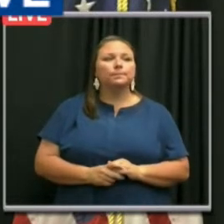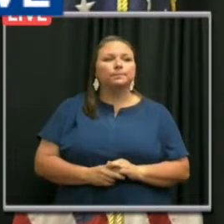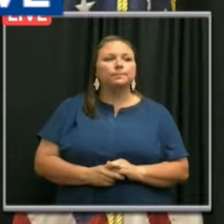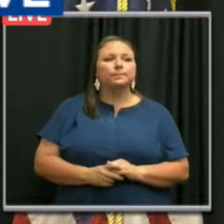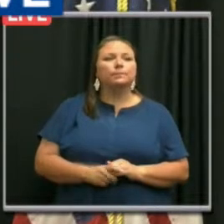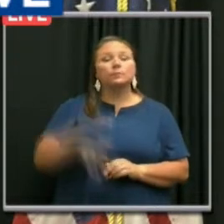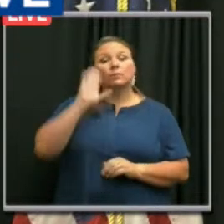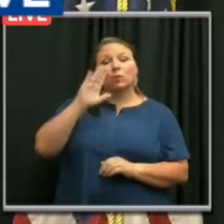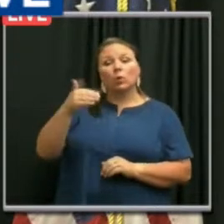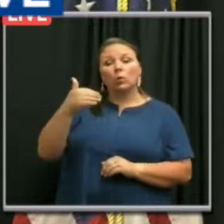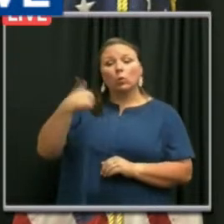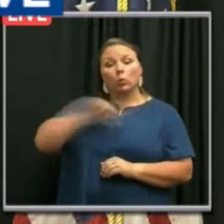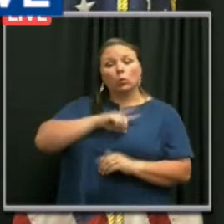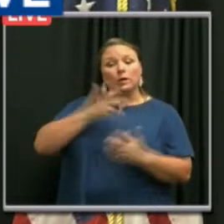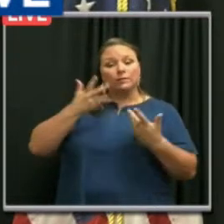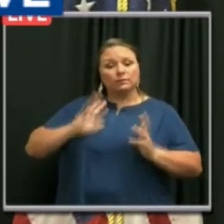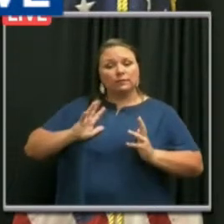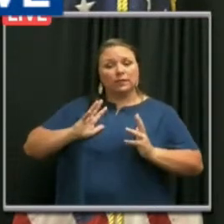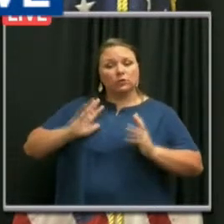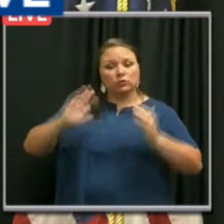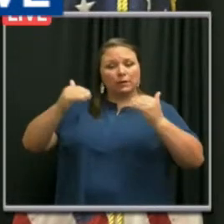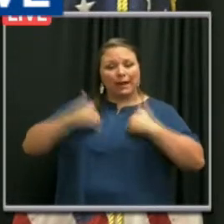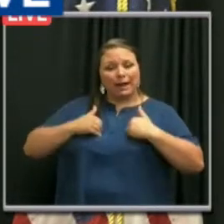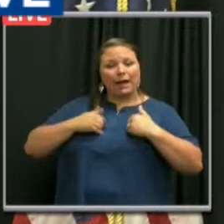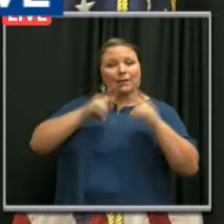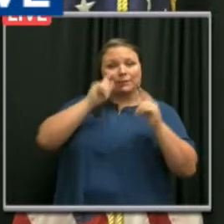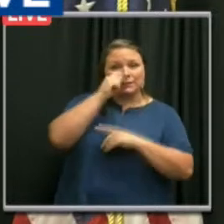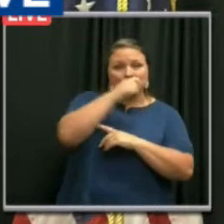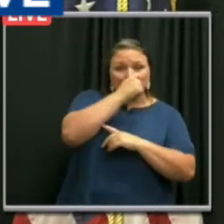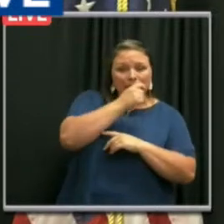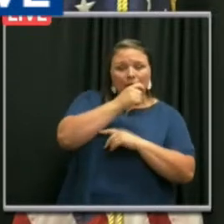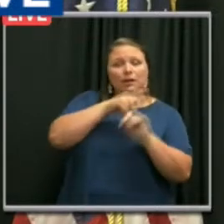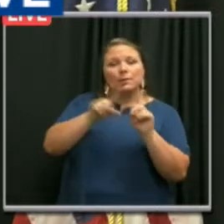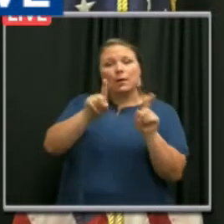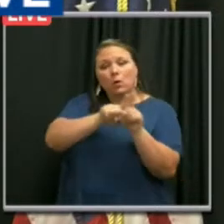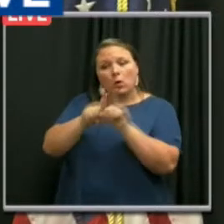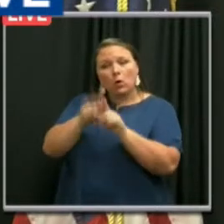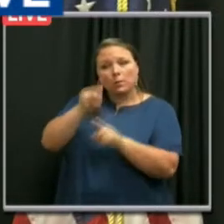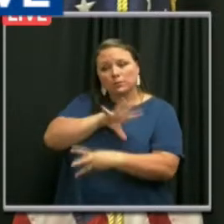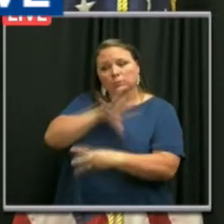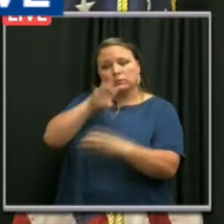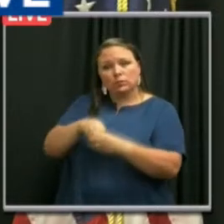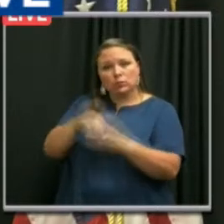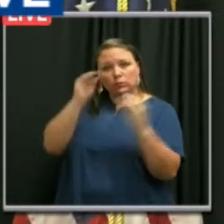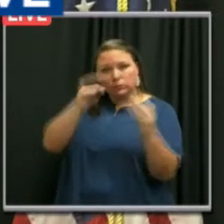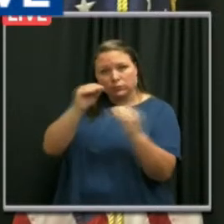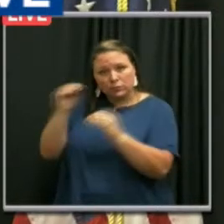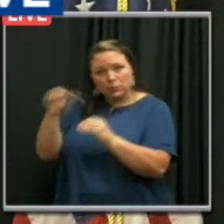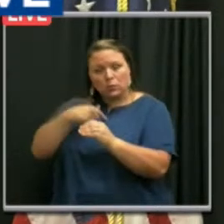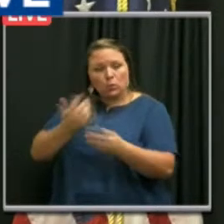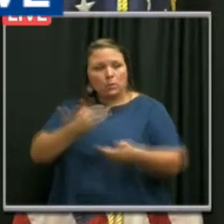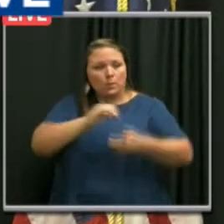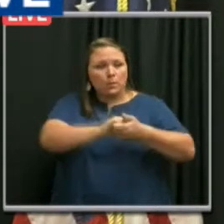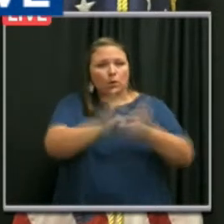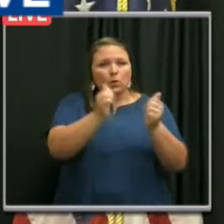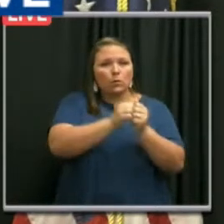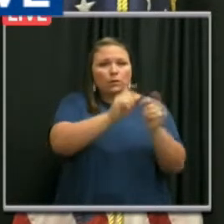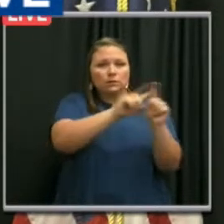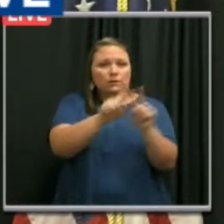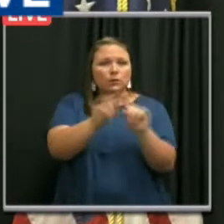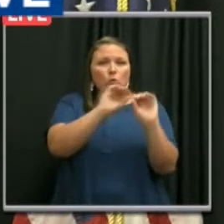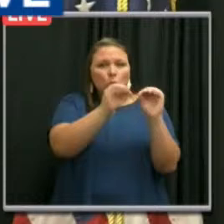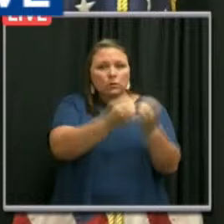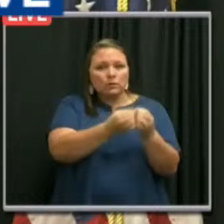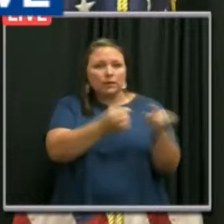there's testing efforts that is part of it is education. So we have partnered with